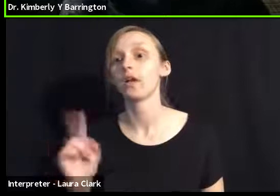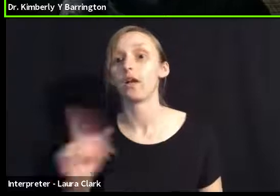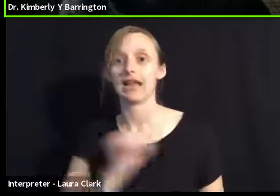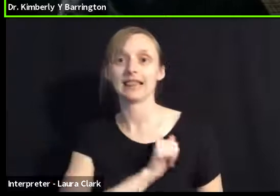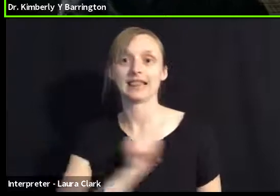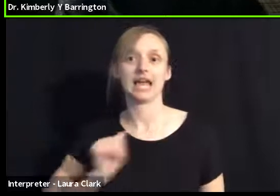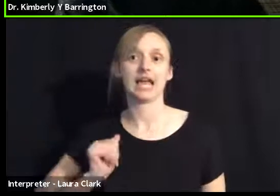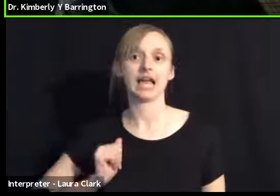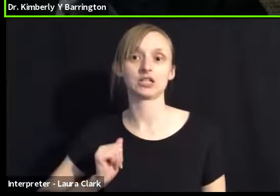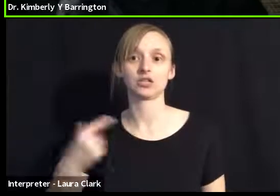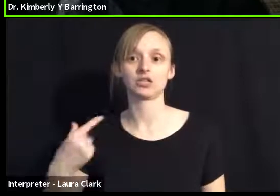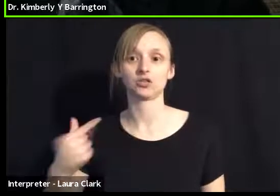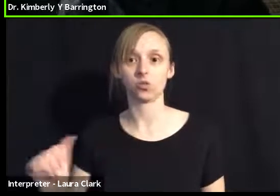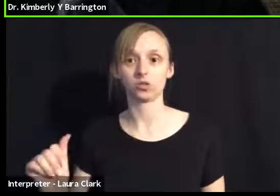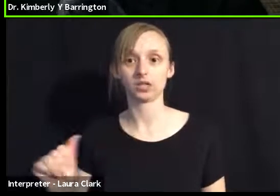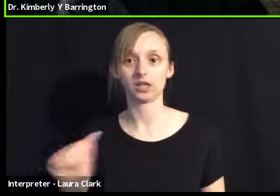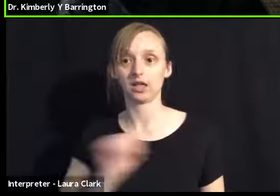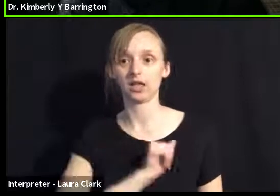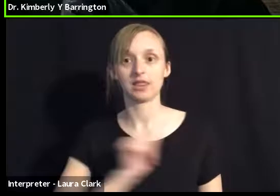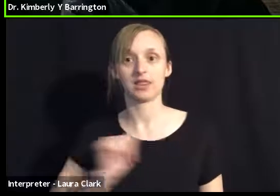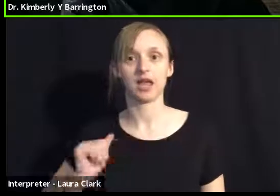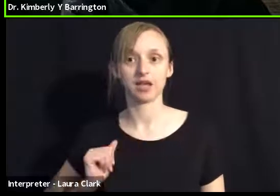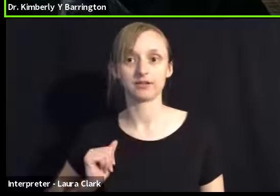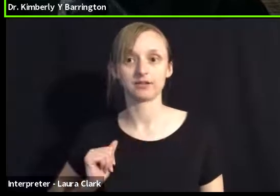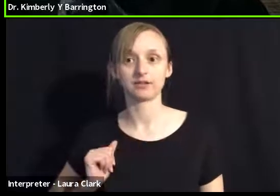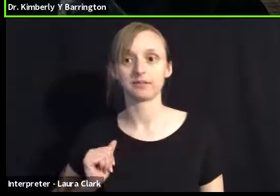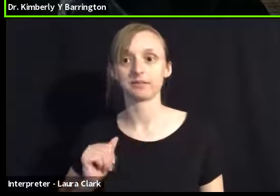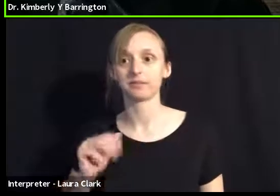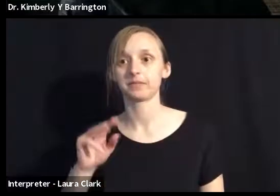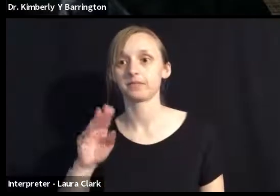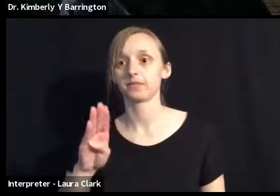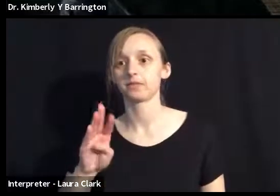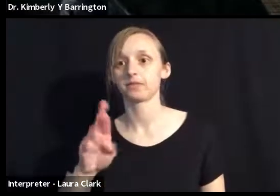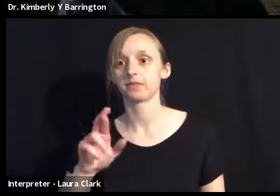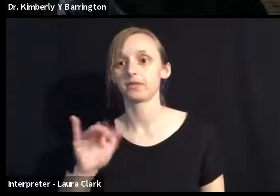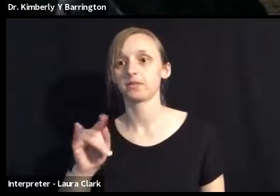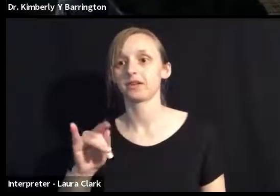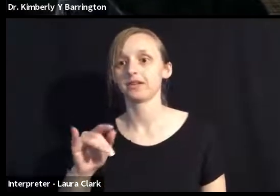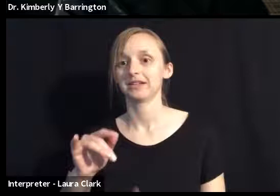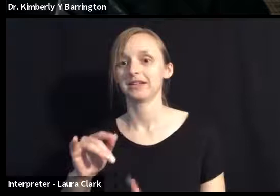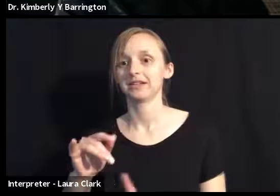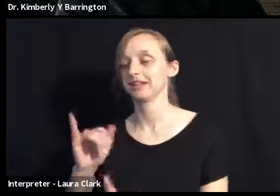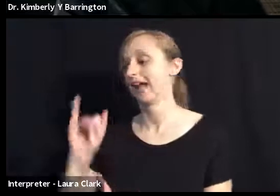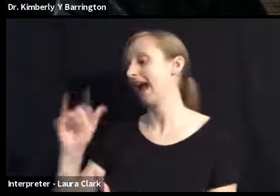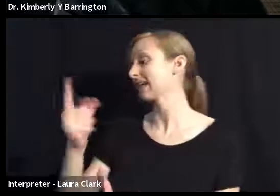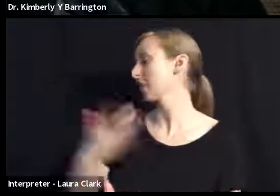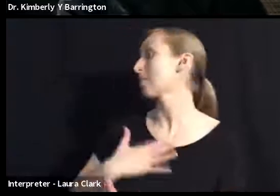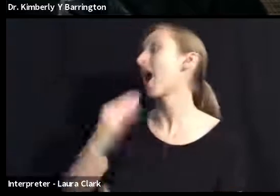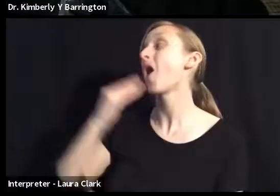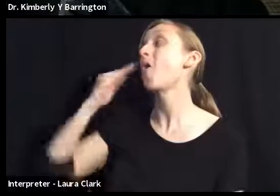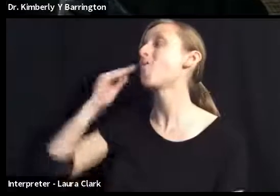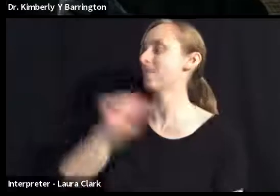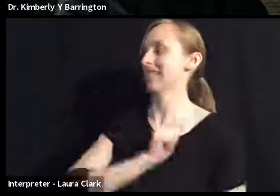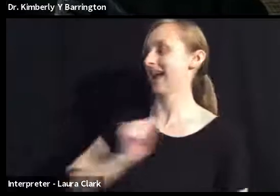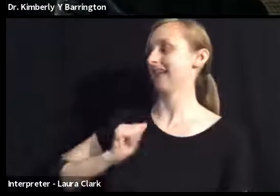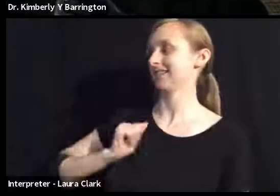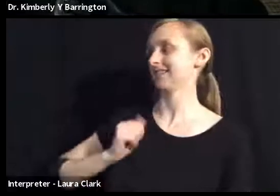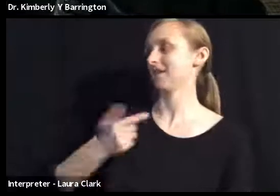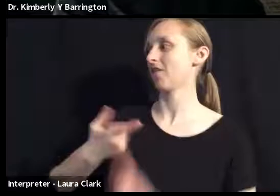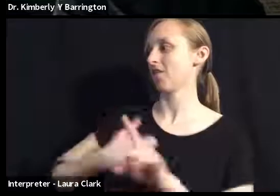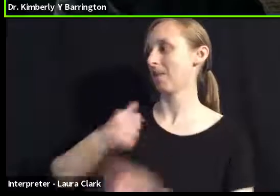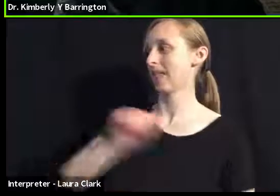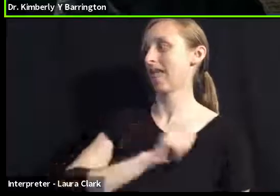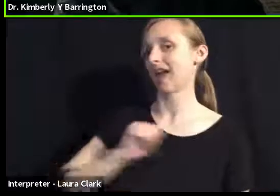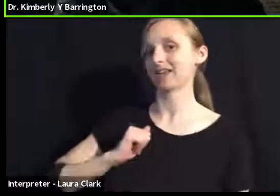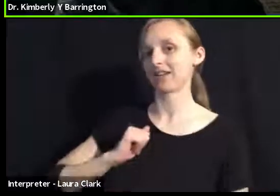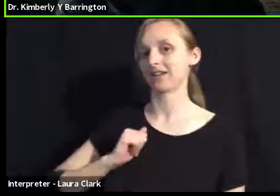Atlanta. Yes, we are. Miss Brittany. My home. It's my home. We will